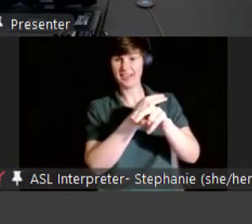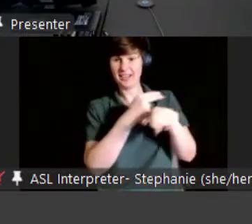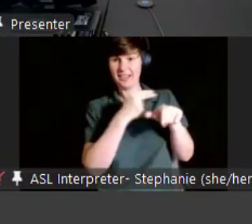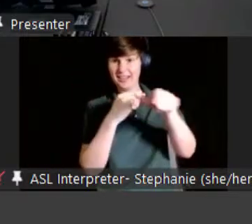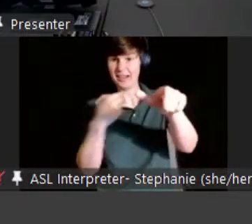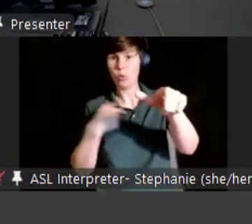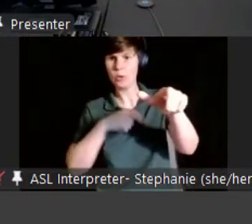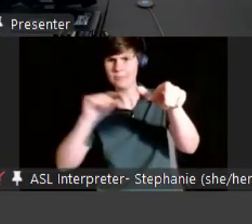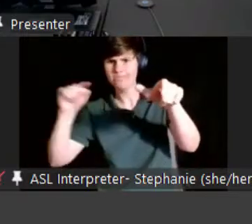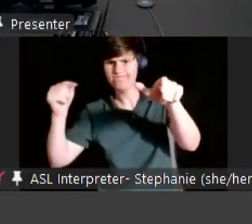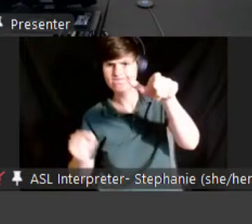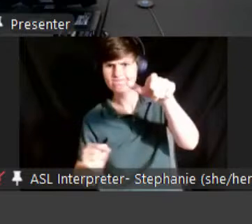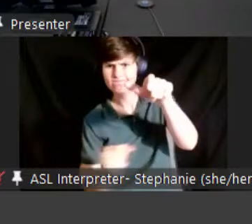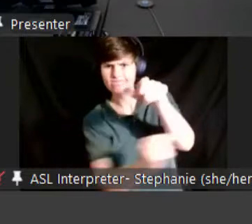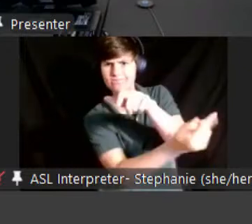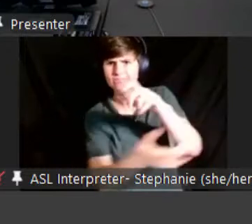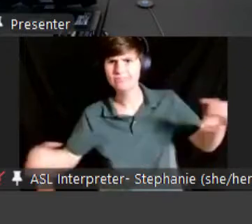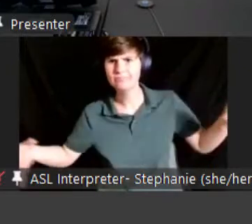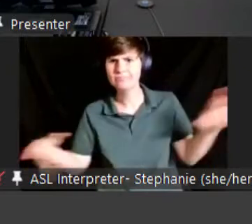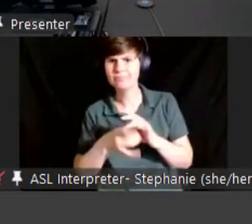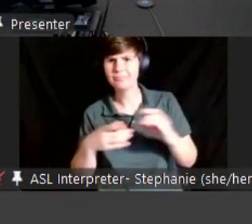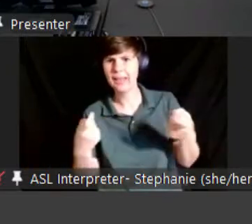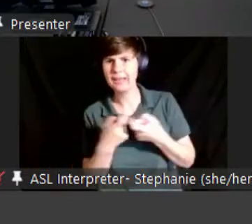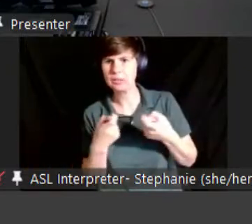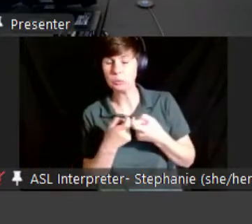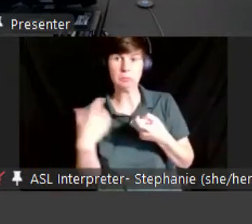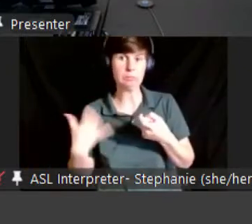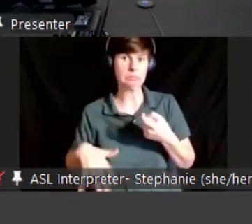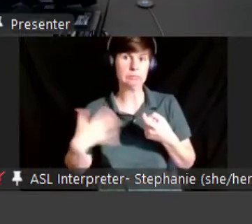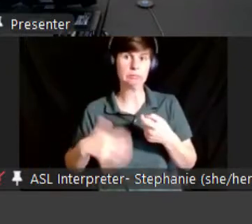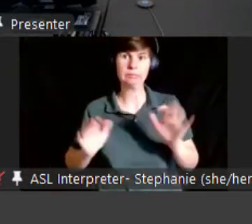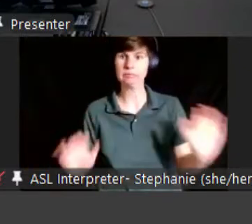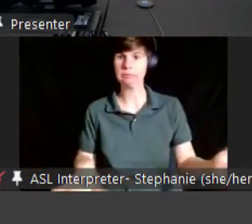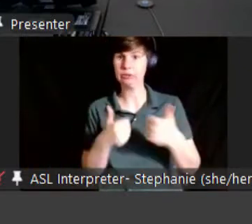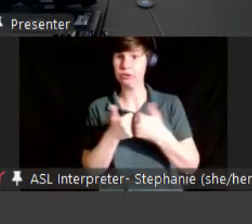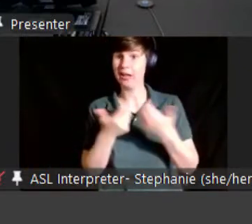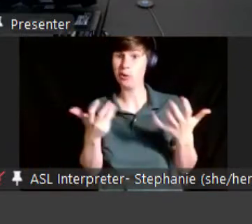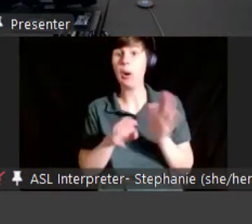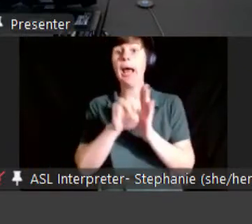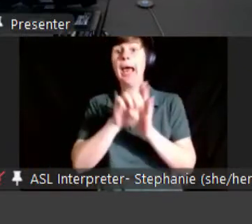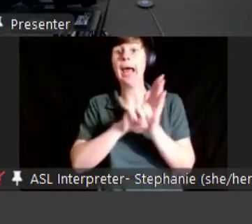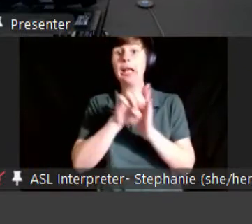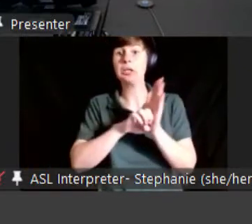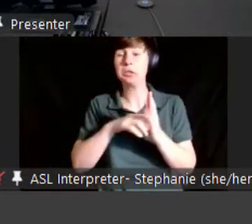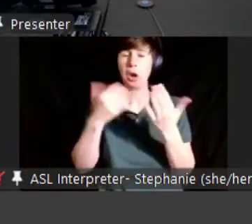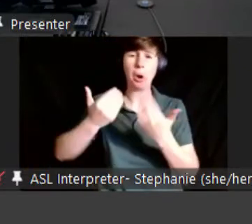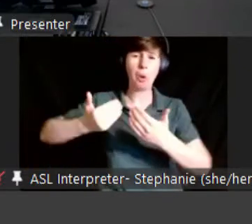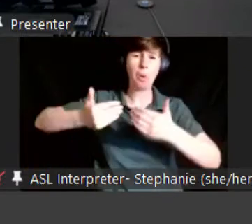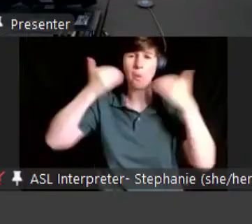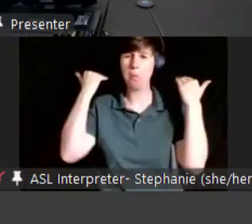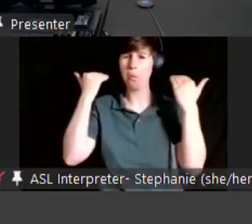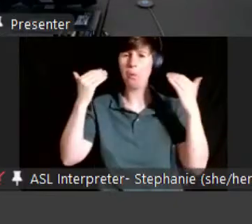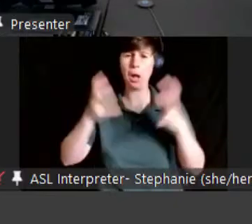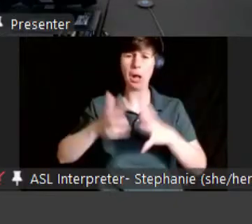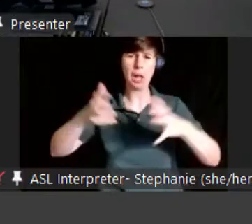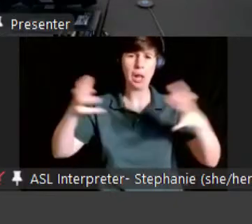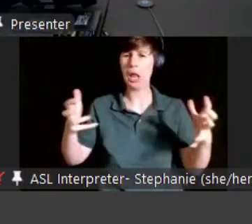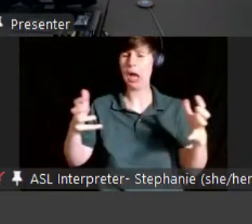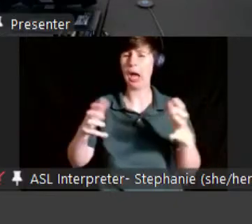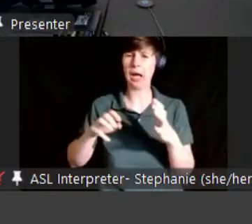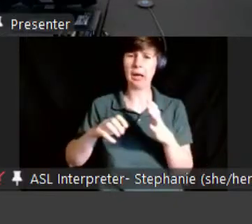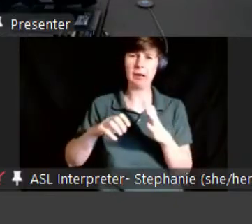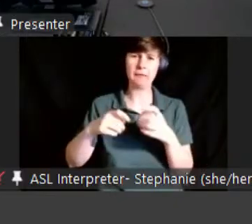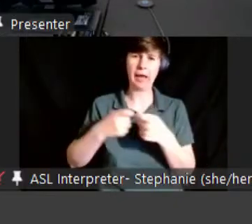station. One of the big challenges of all these ASAP projects is elevators consume a significant amount more energy